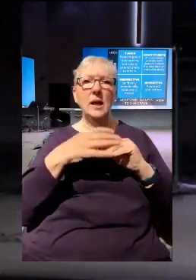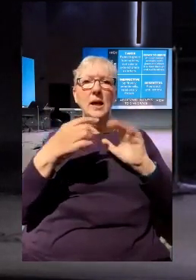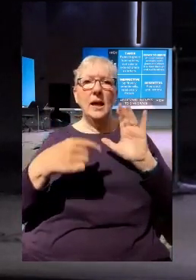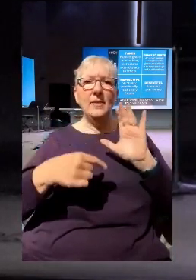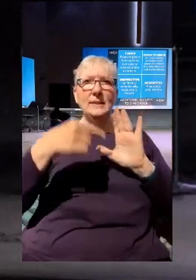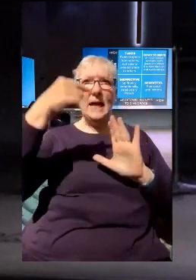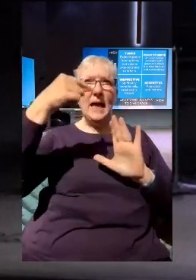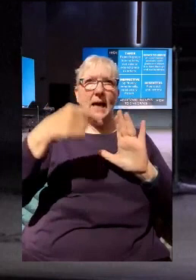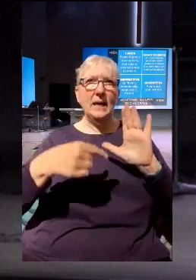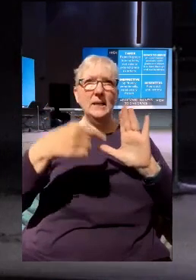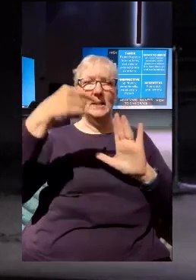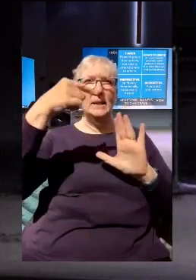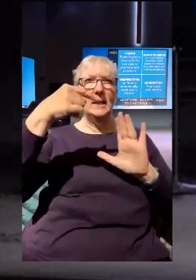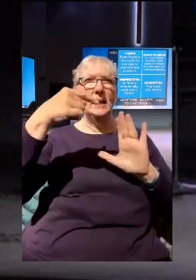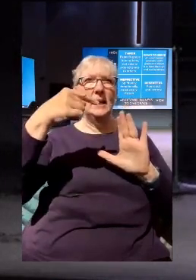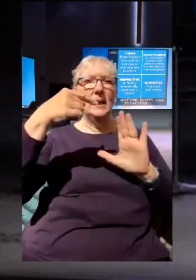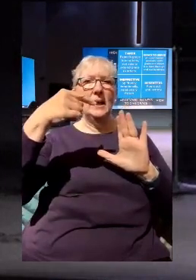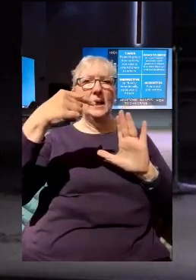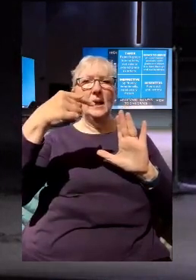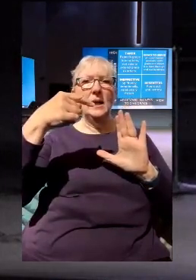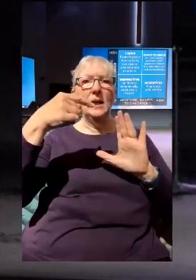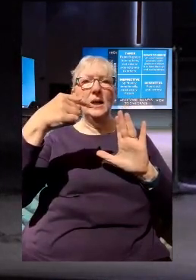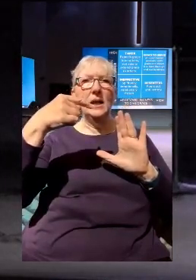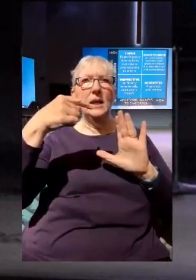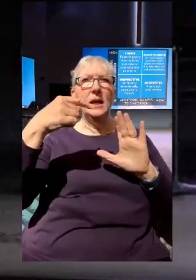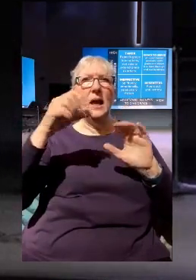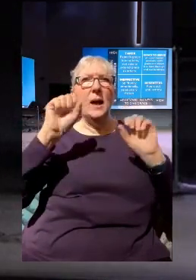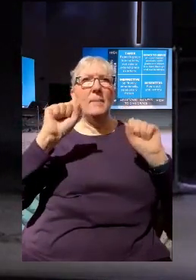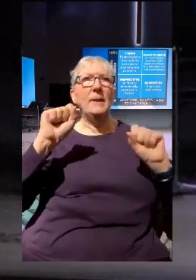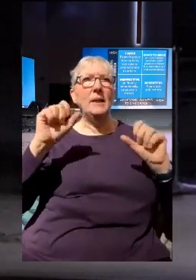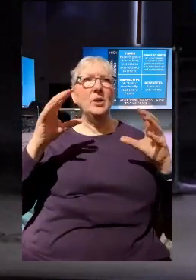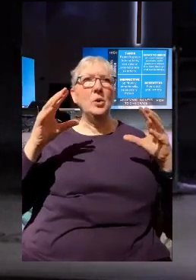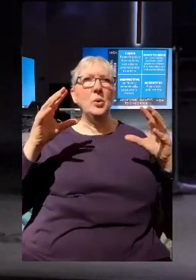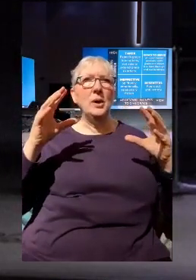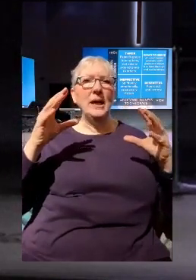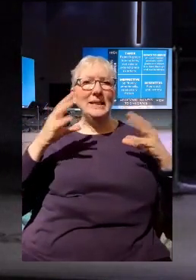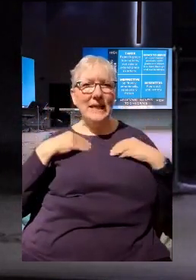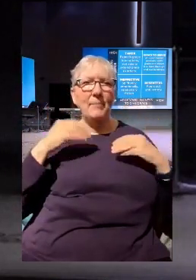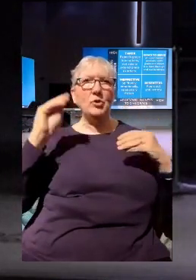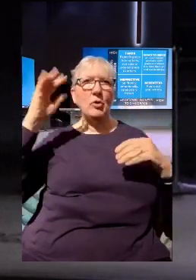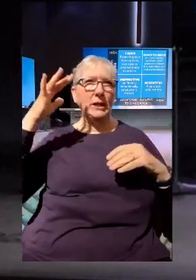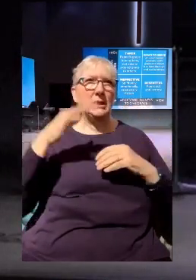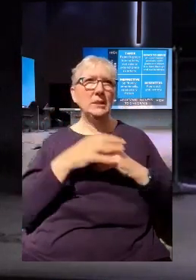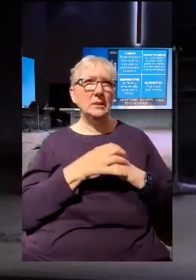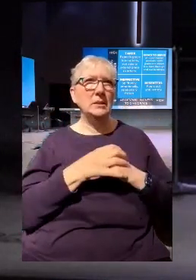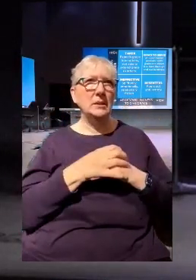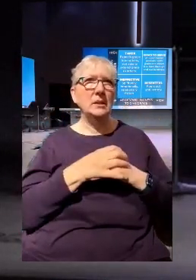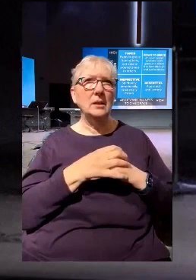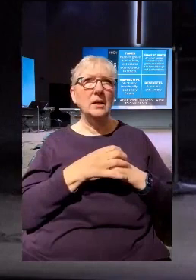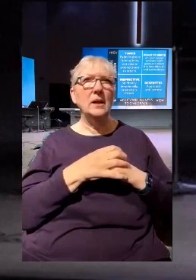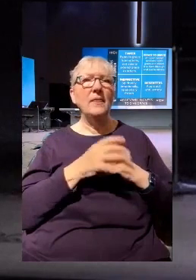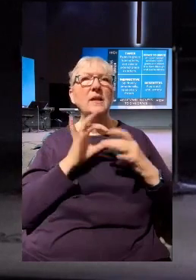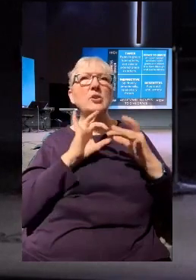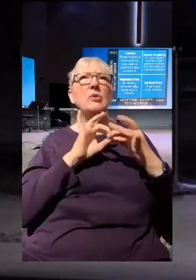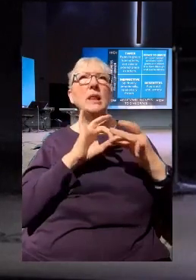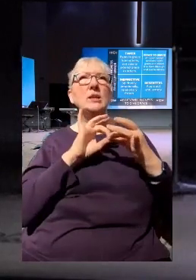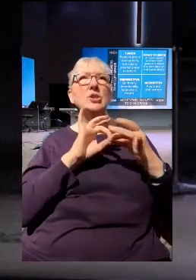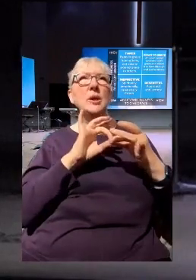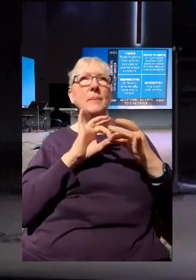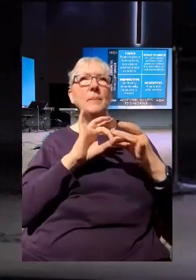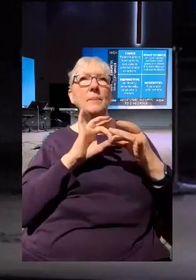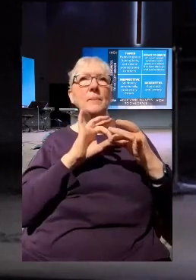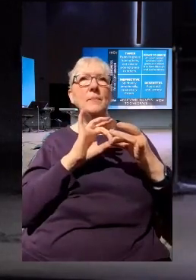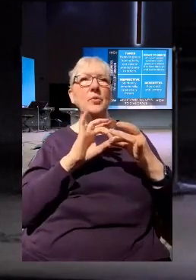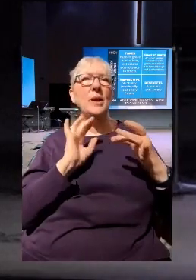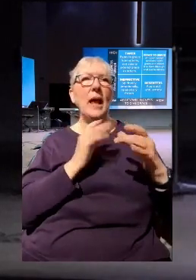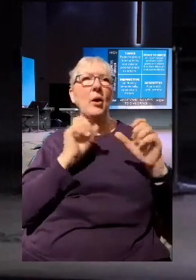side, our ability and willingness to accept grace. Like, there's this relationship between our ability to